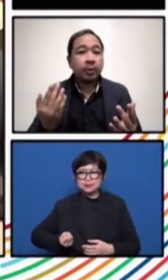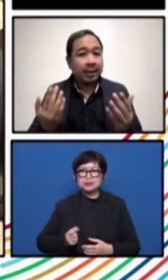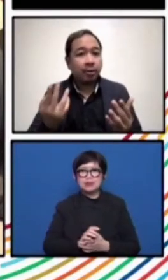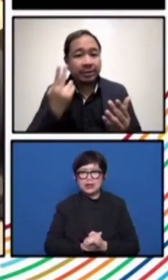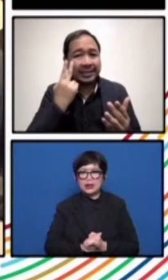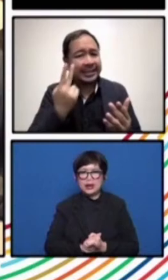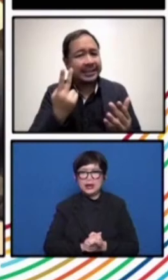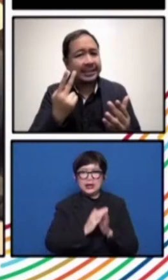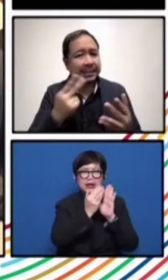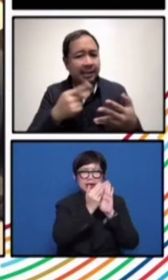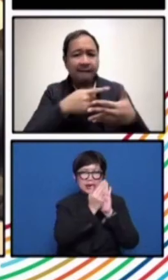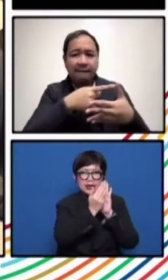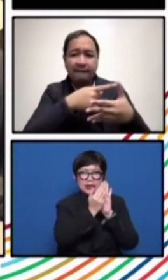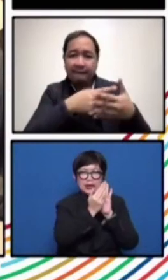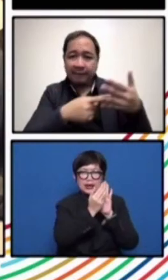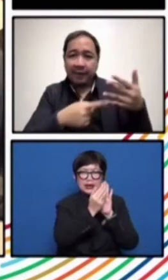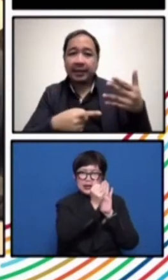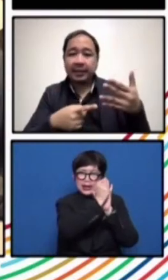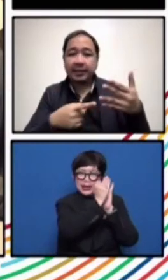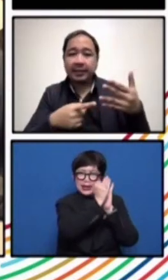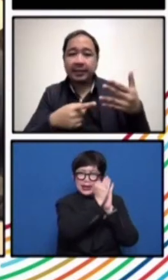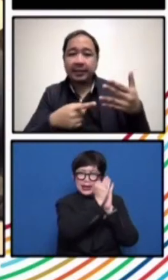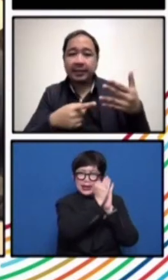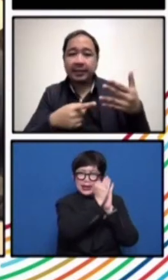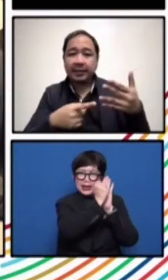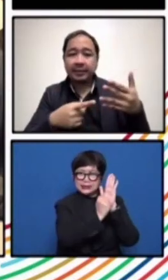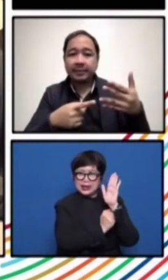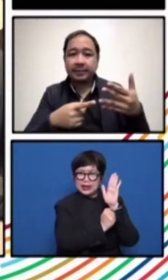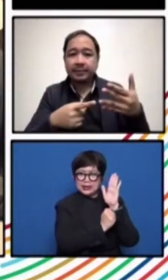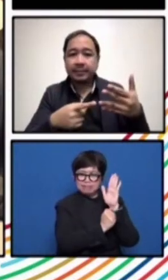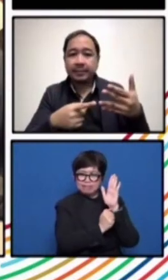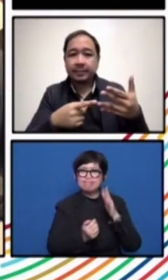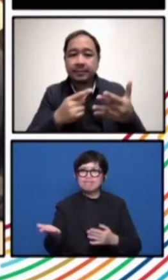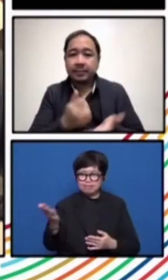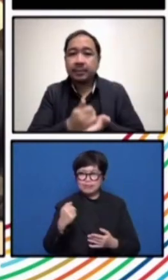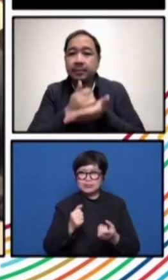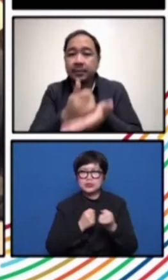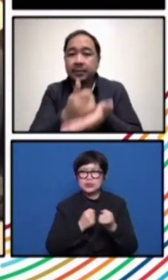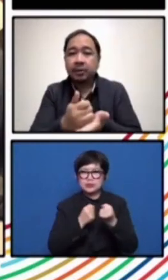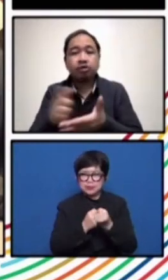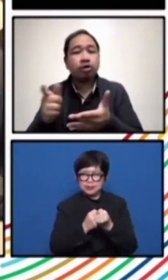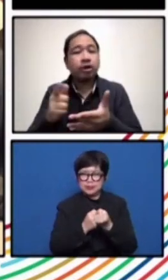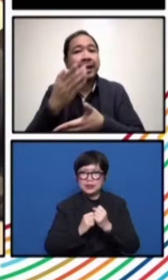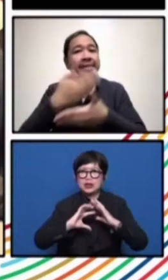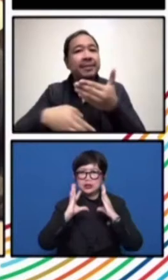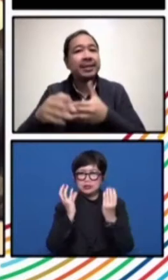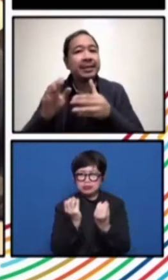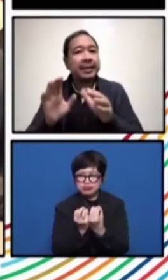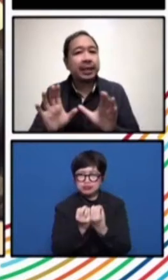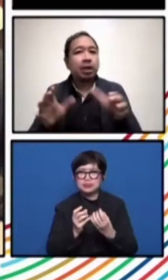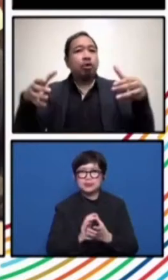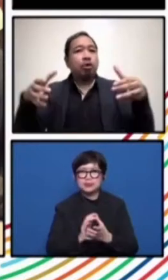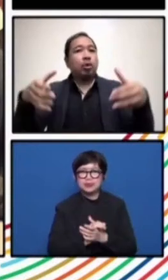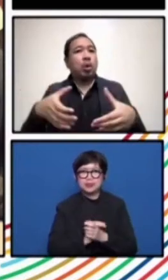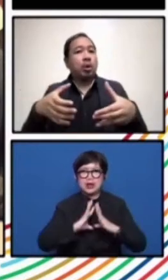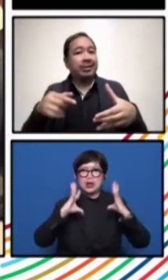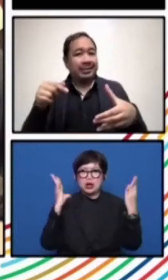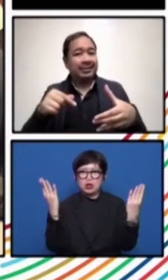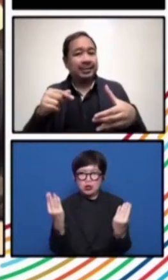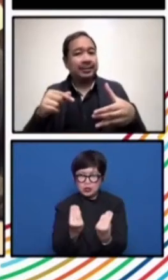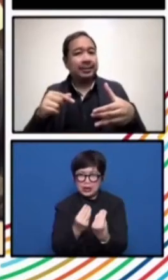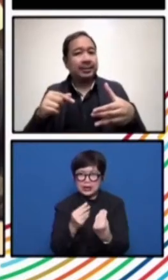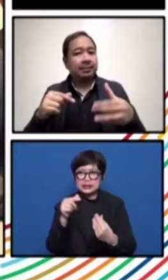would like invite you all to participate in this Congress the Civic Congress this Congress is under the